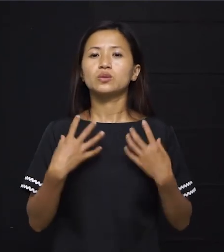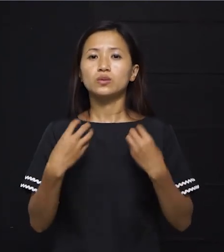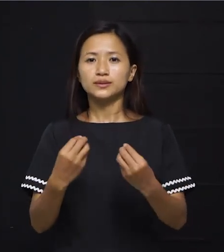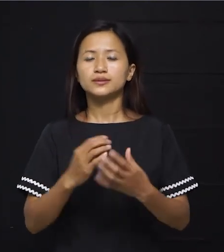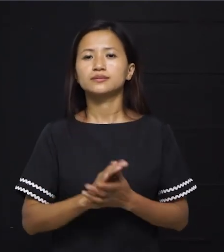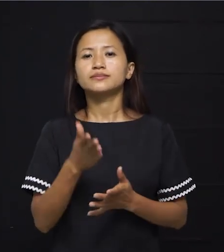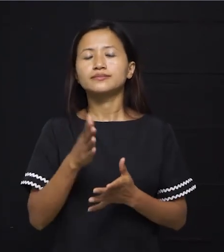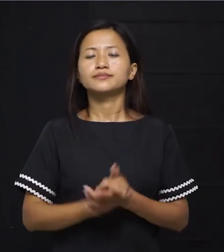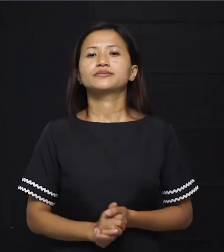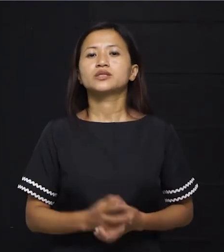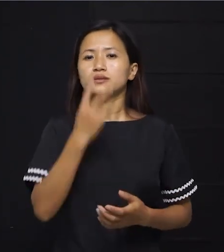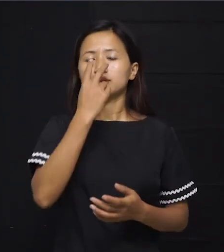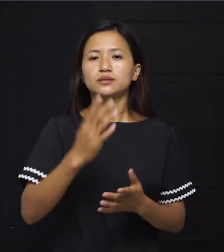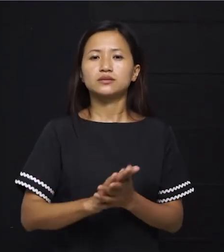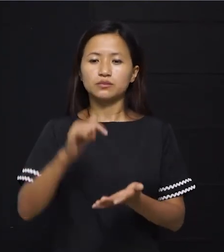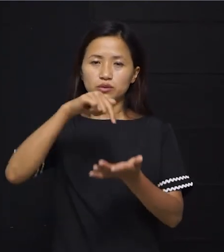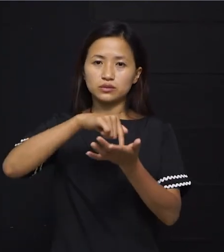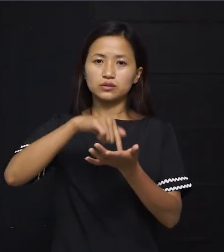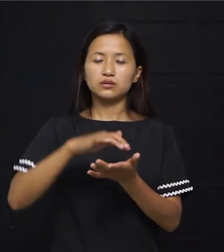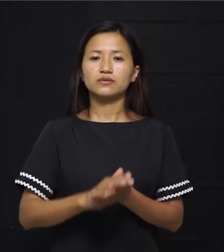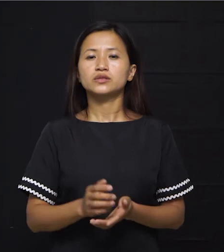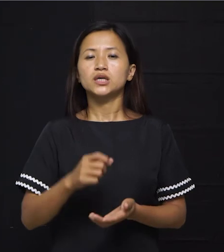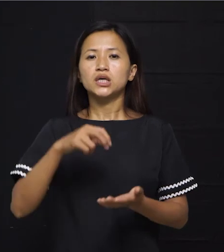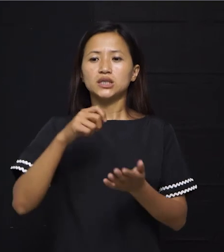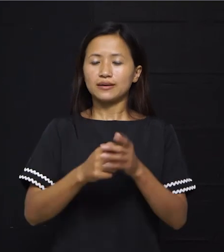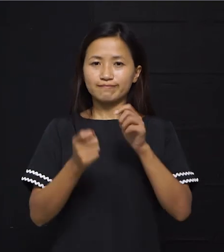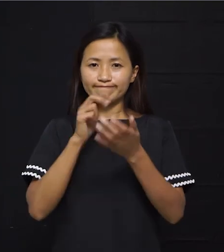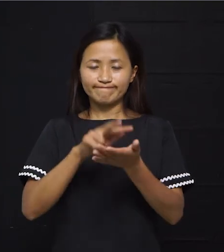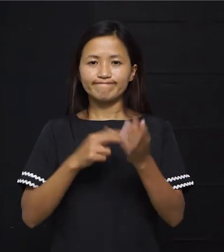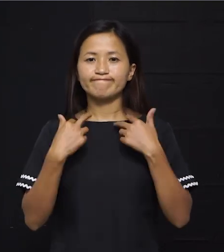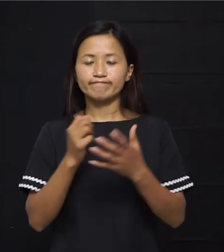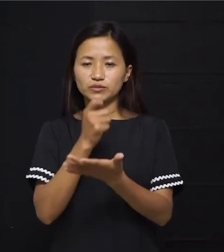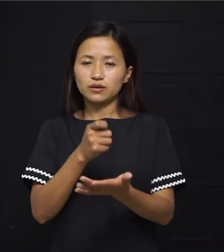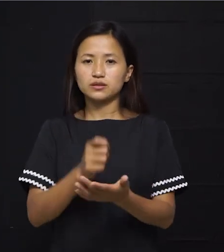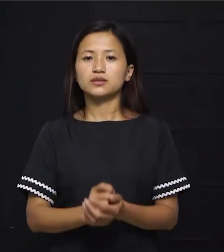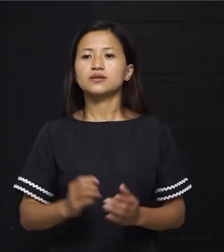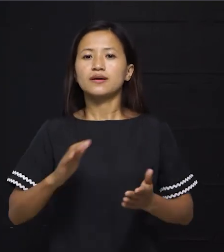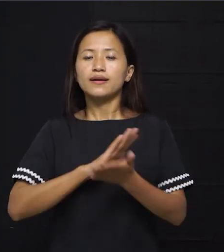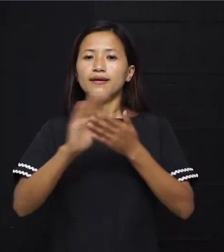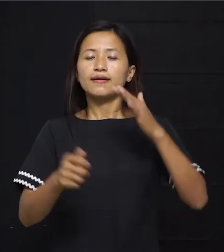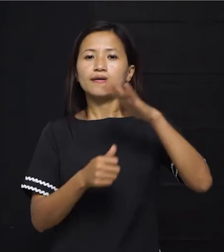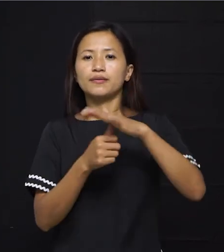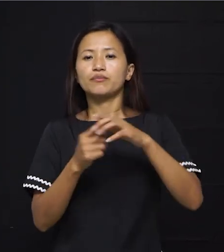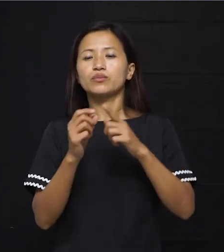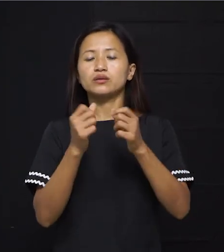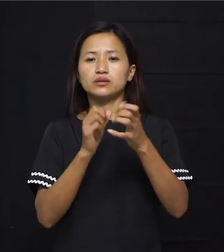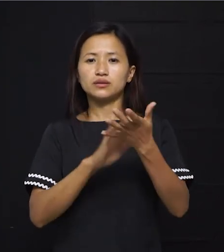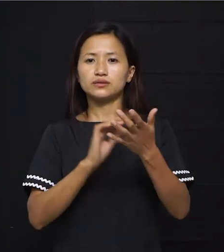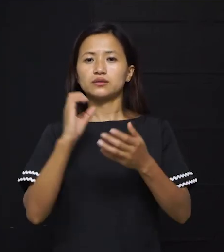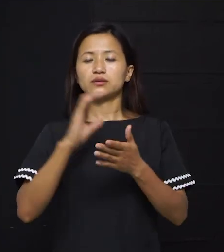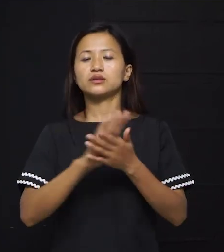how we got to see that the position of the judge or the head panch is very important. He should